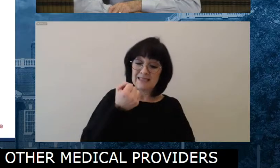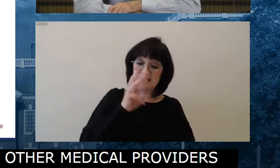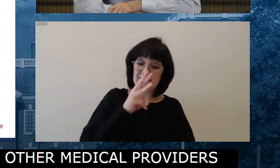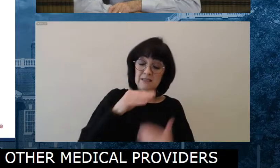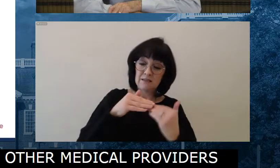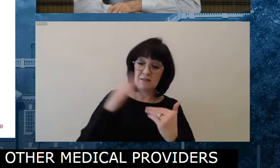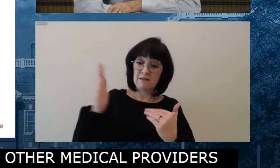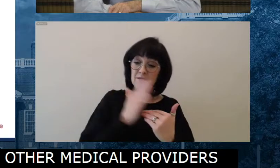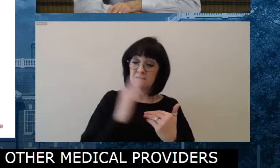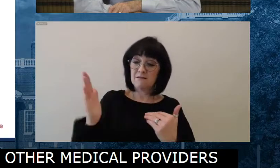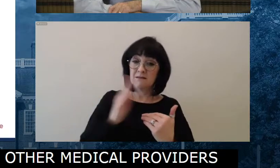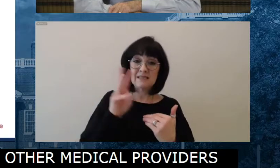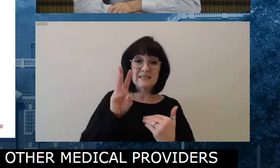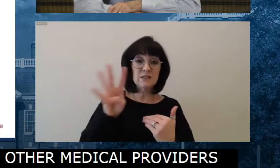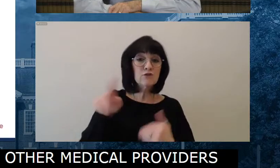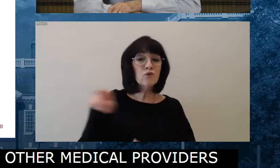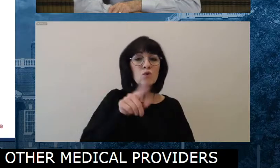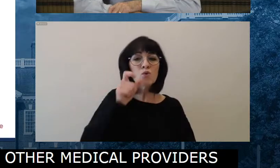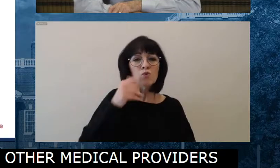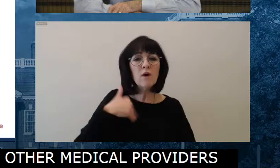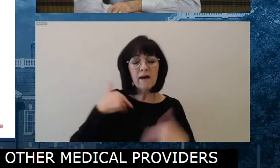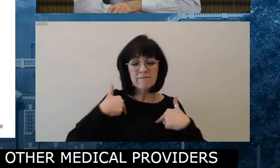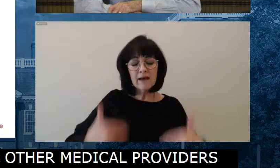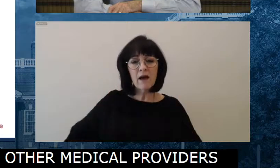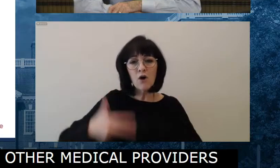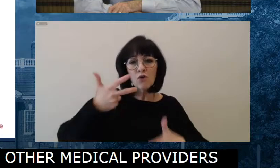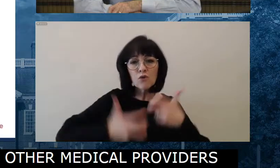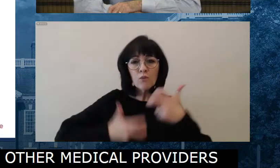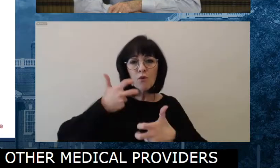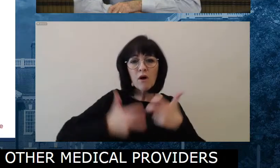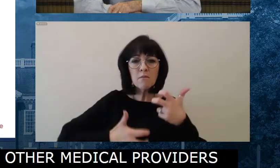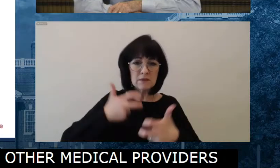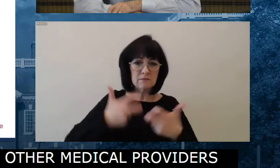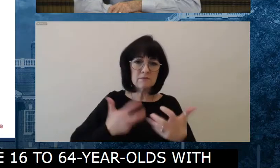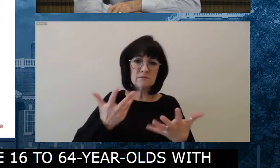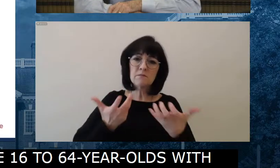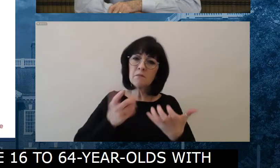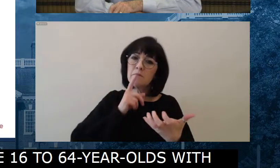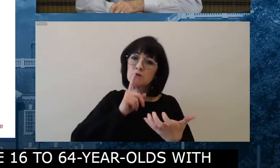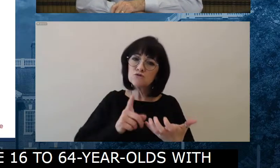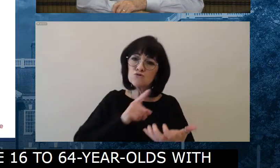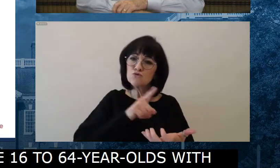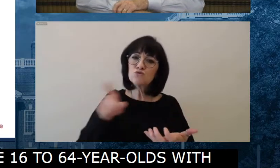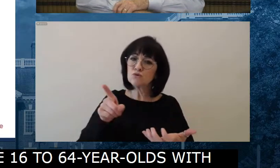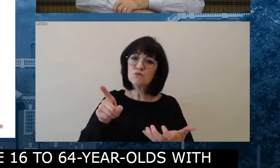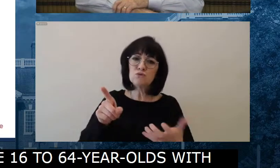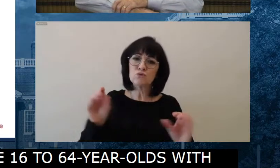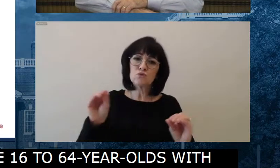those severe and moderate health conditions that put them at greater risk, and